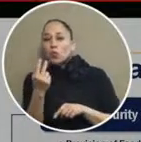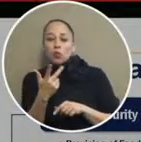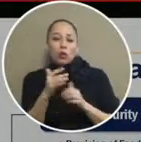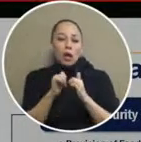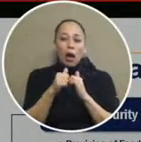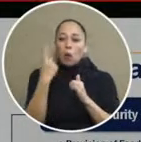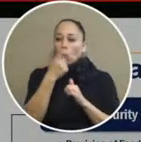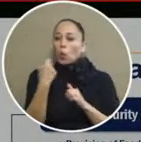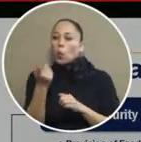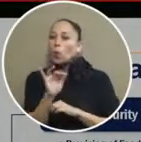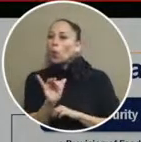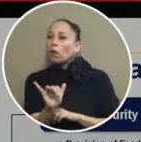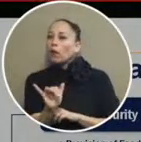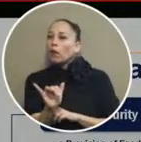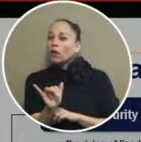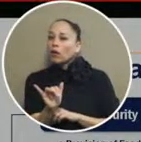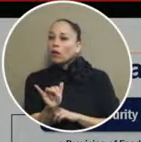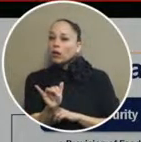like.